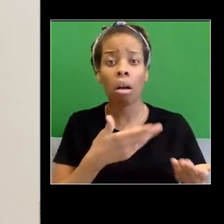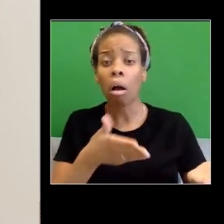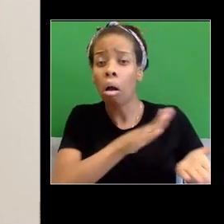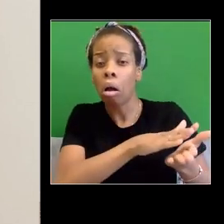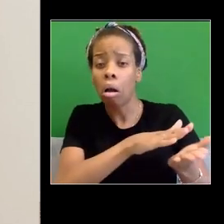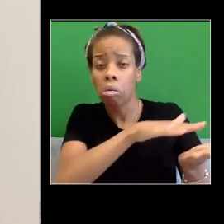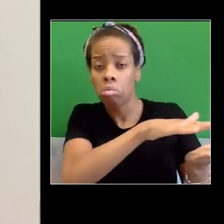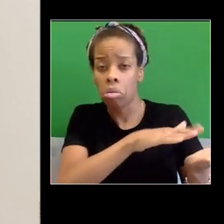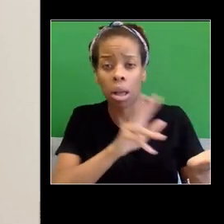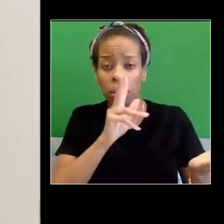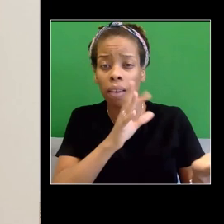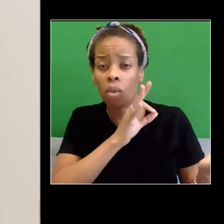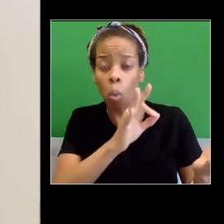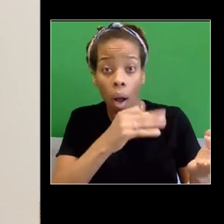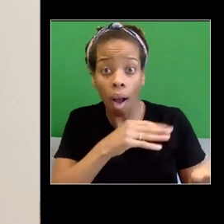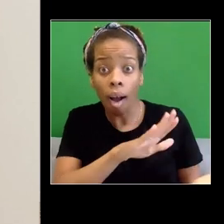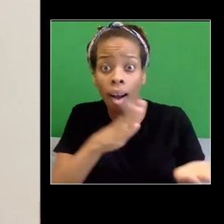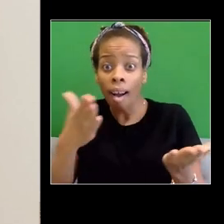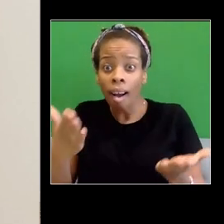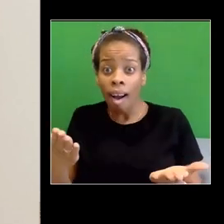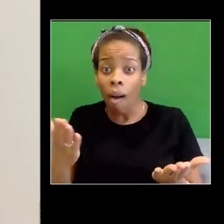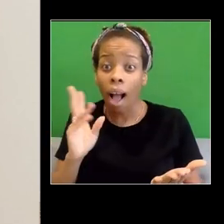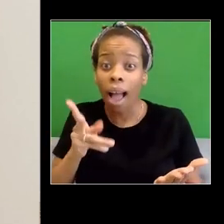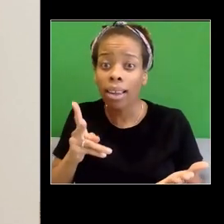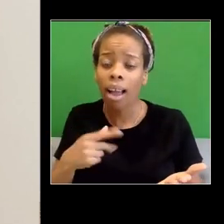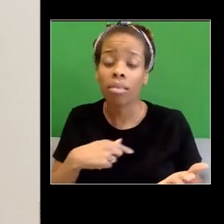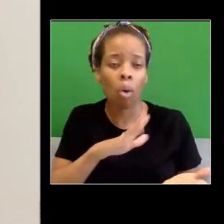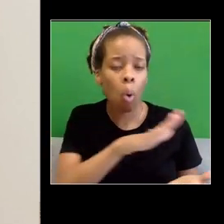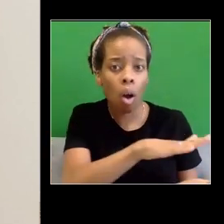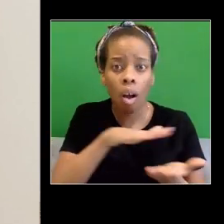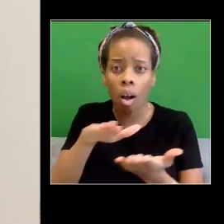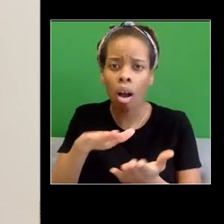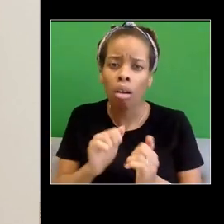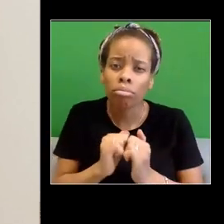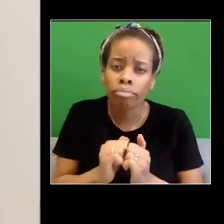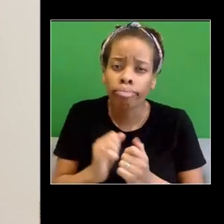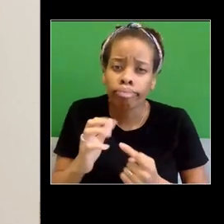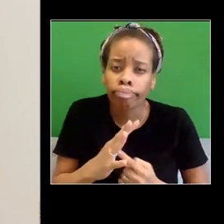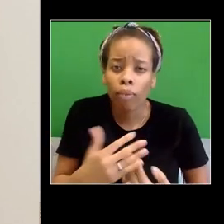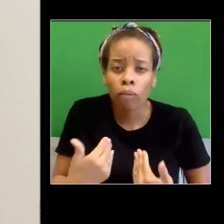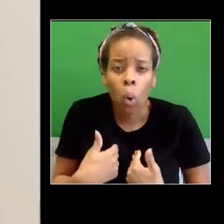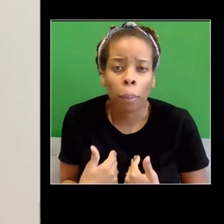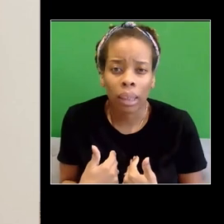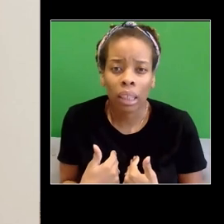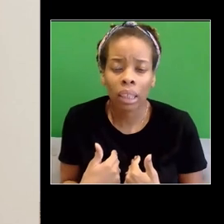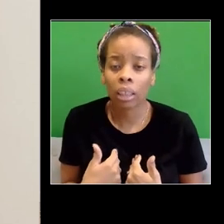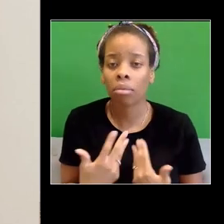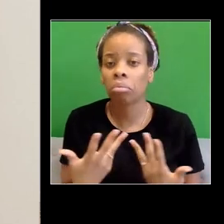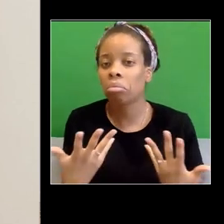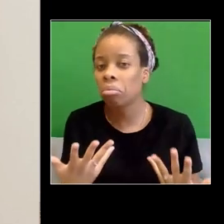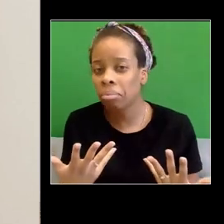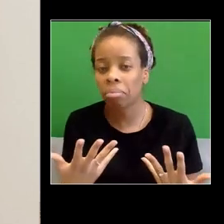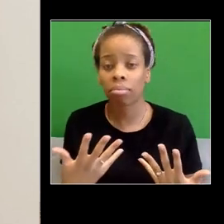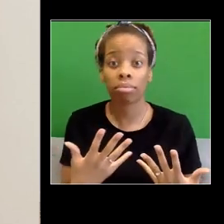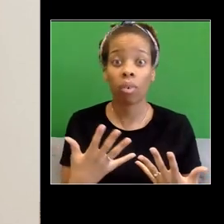I wanted to see again, things that were important to me personally for whatever reason, whether it was to do with when they